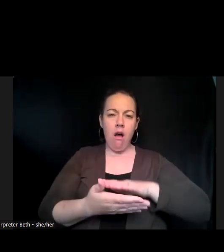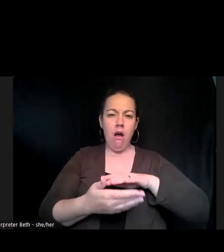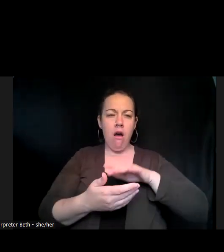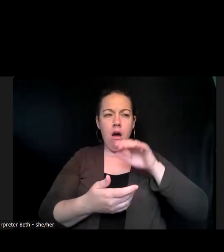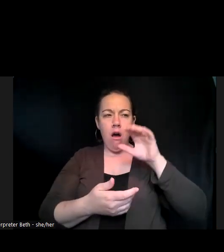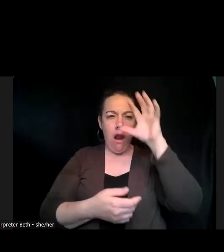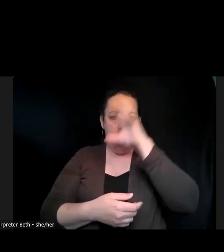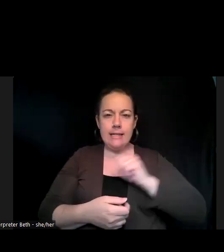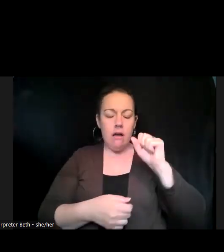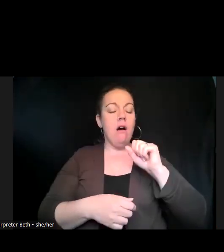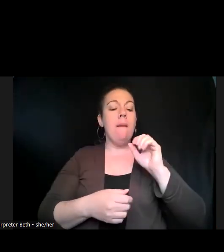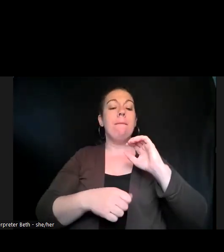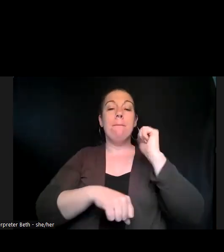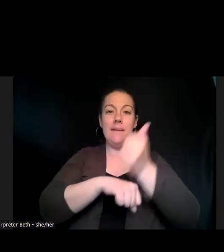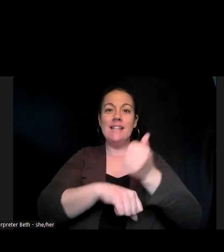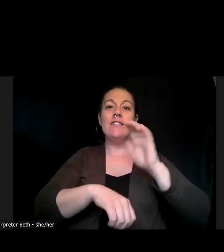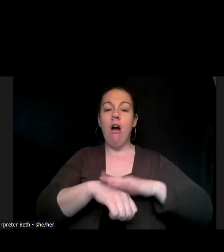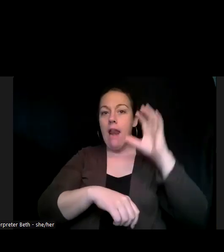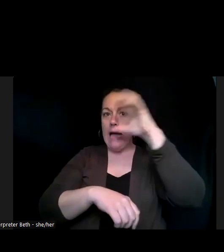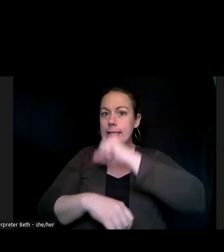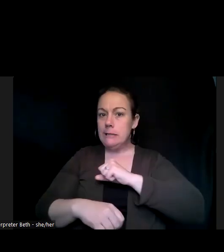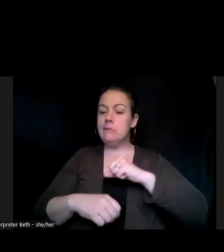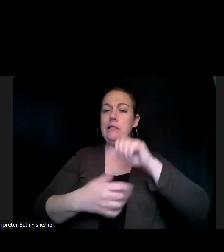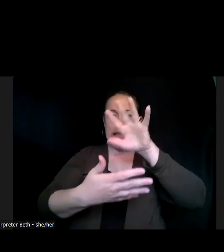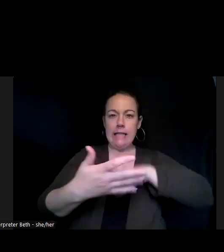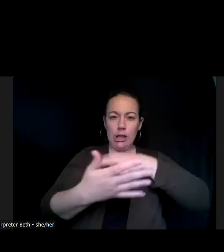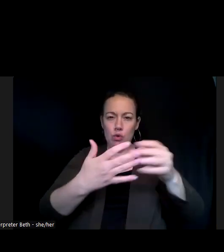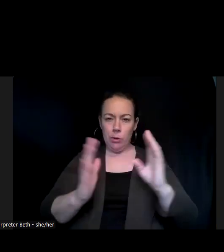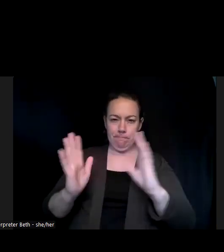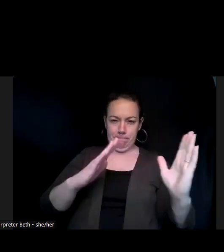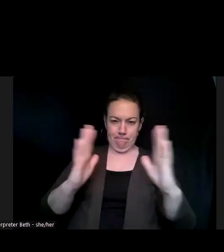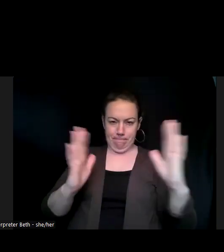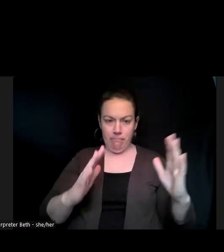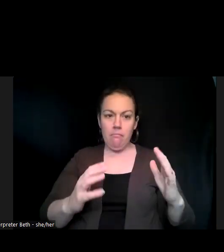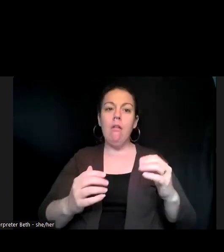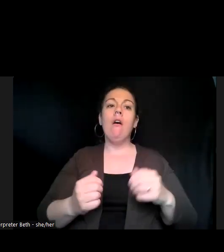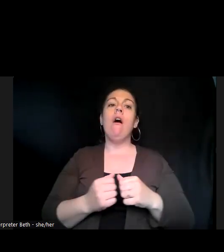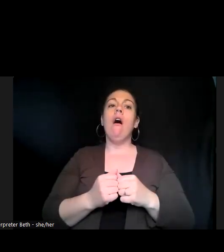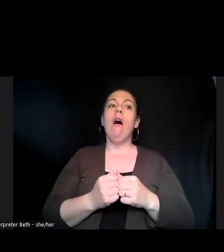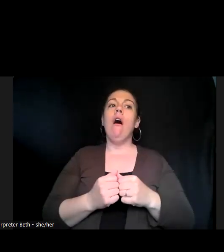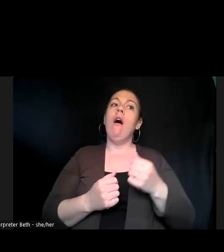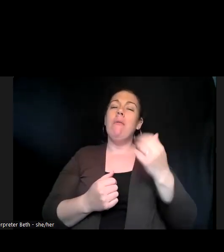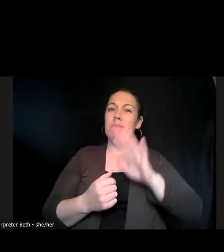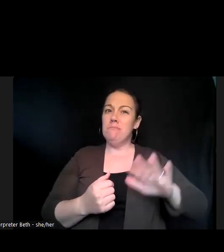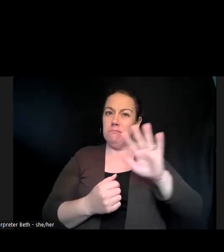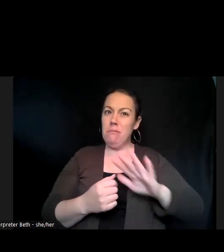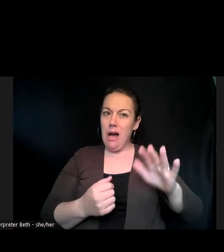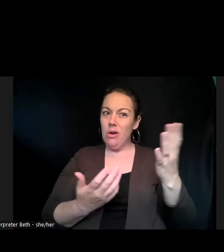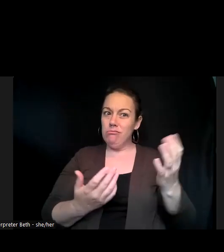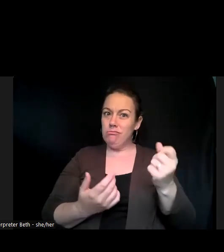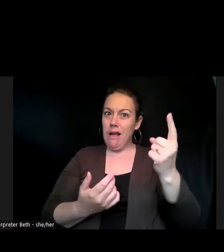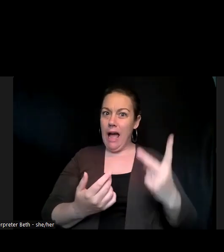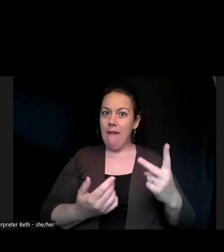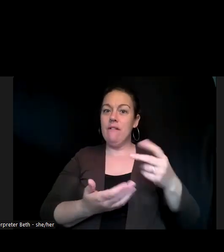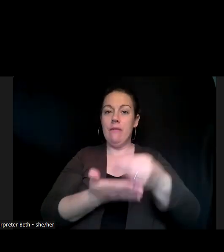over half of the total amount of money has been spent. And while that sounds like a lot, given the fact that we only have